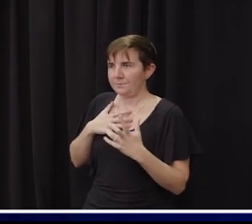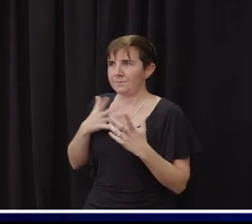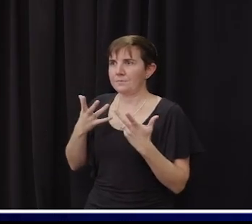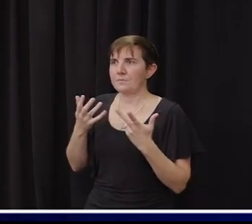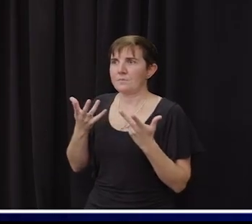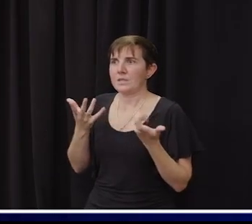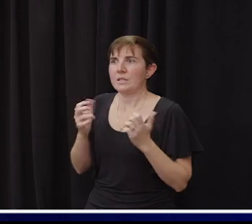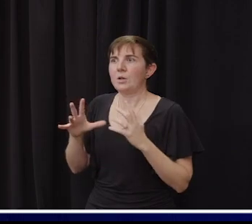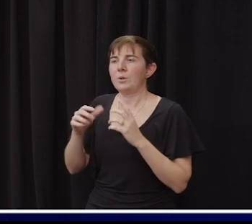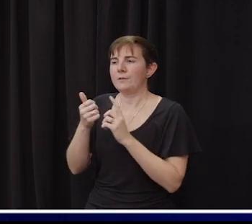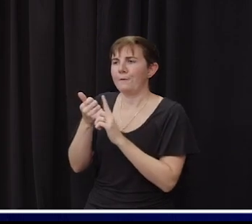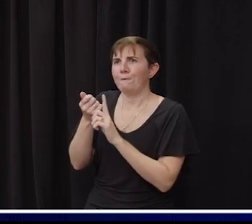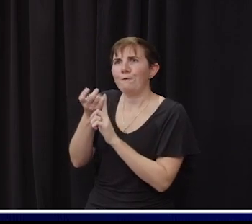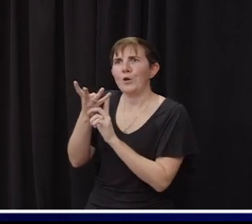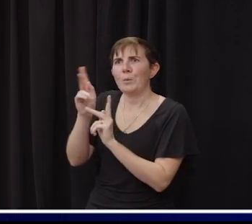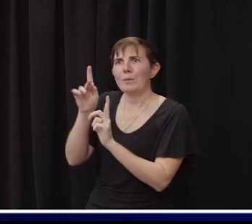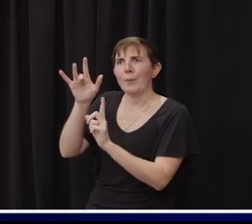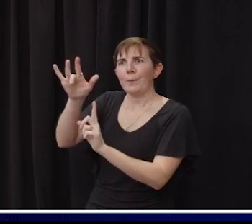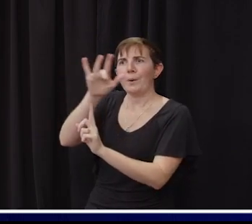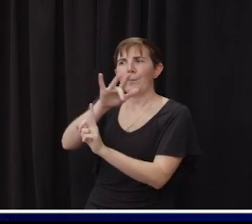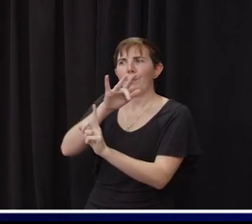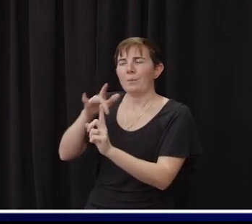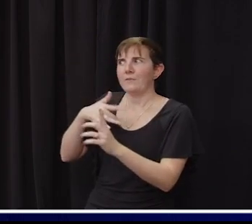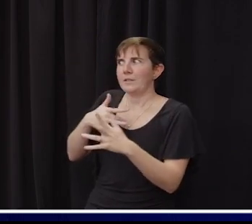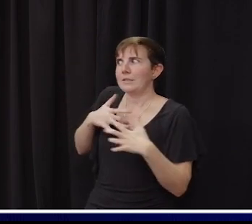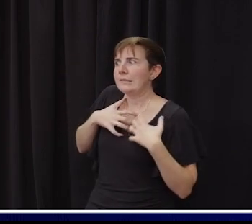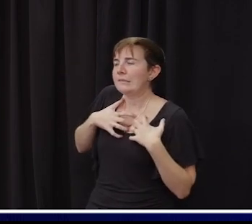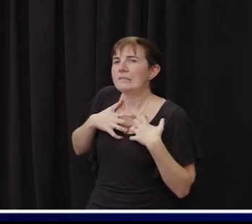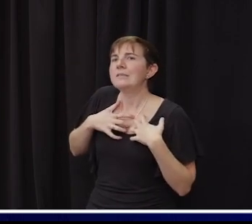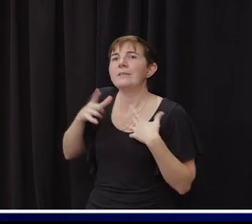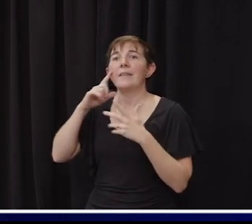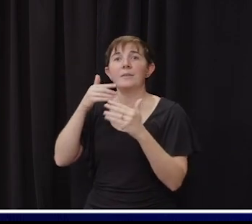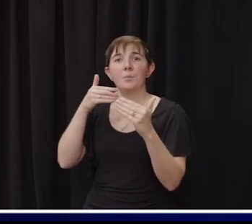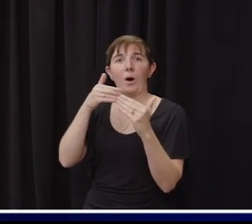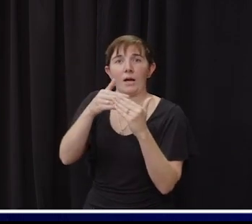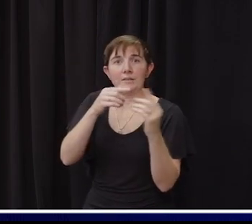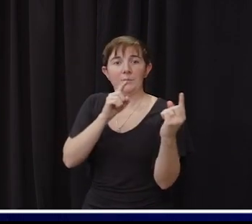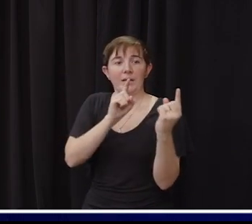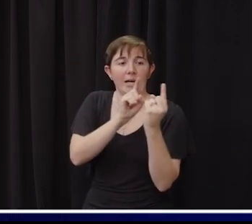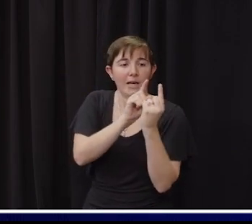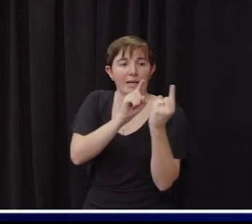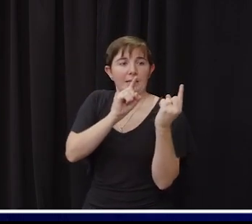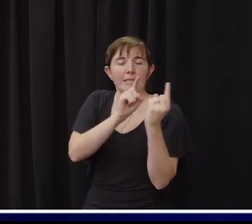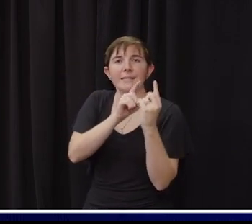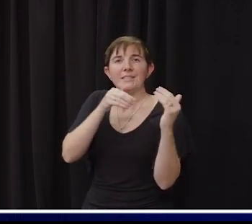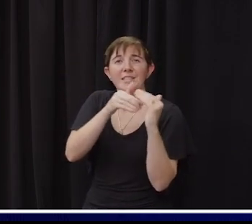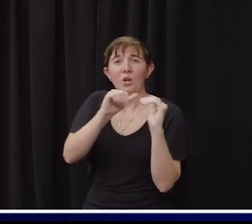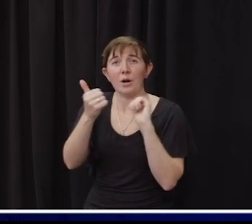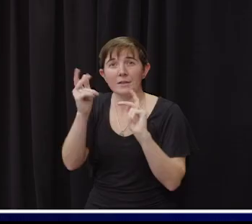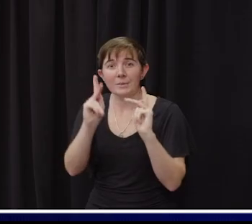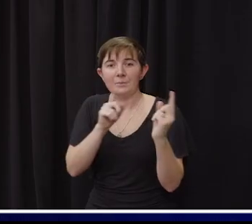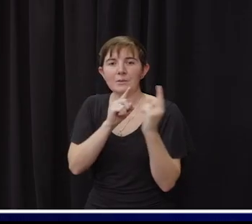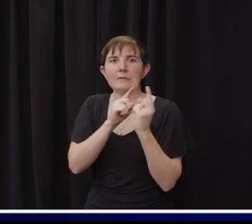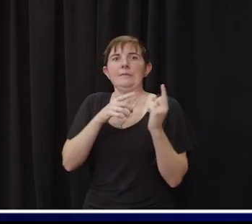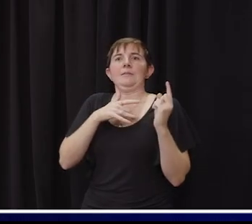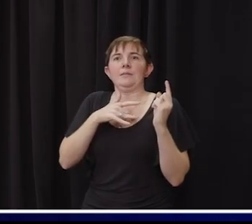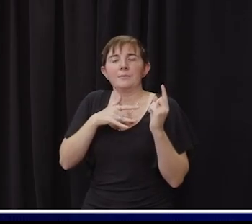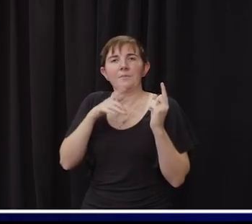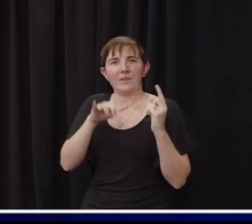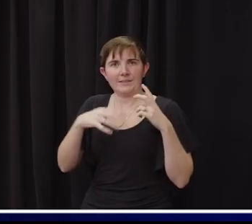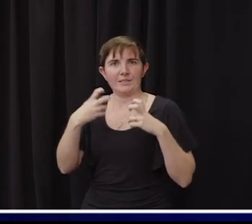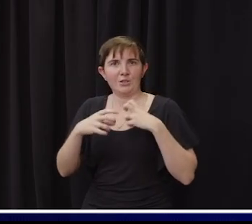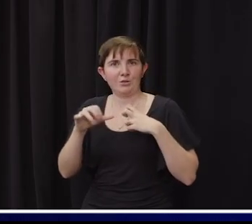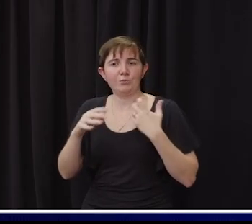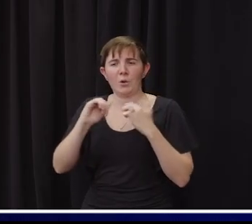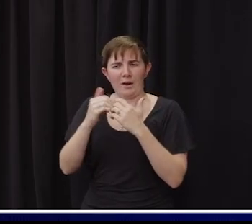around too few people, and then the proximity to others is is an issue as well. So how do we deal with